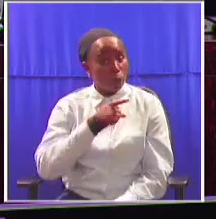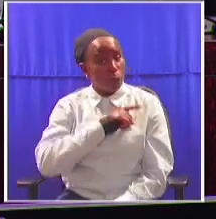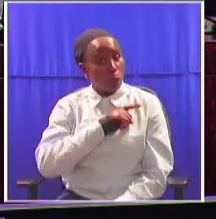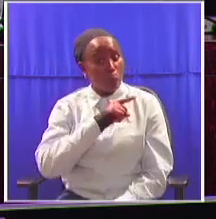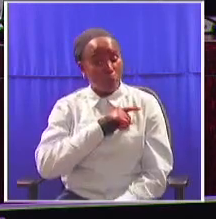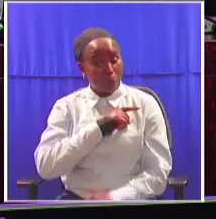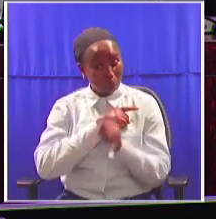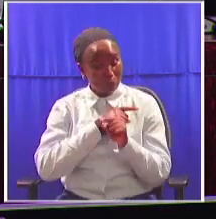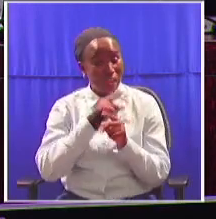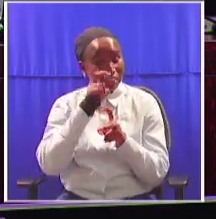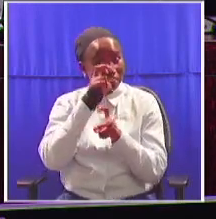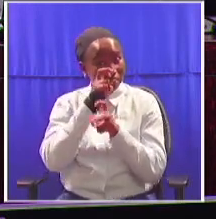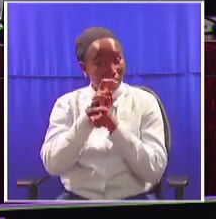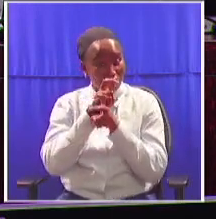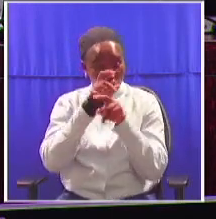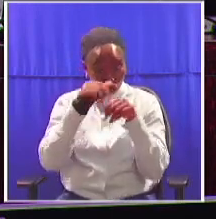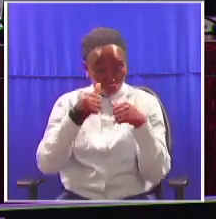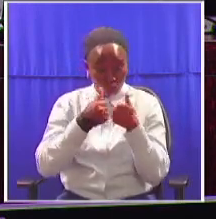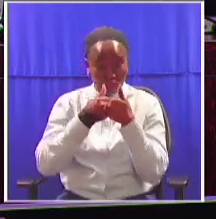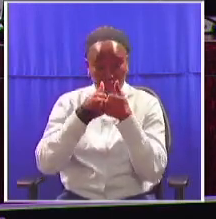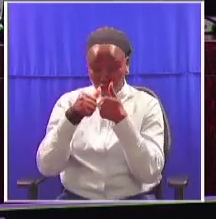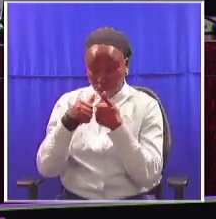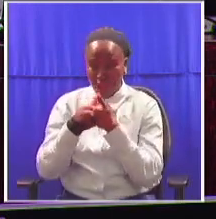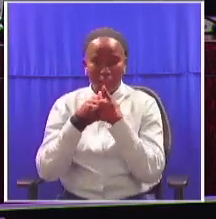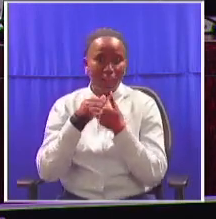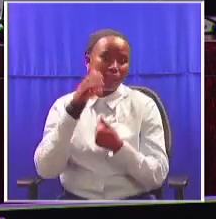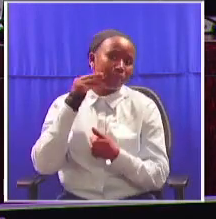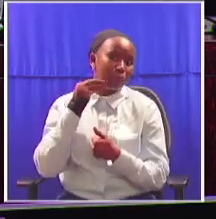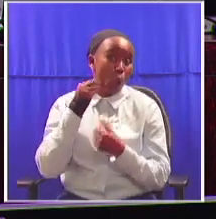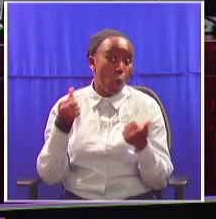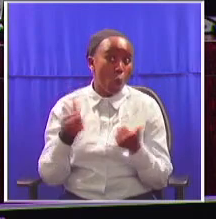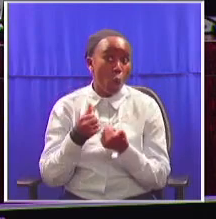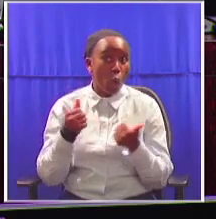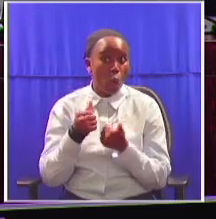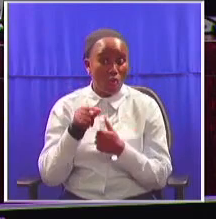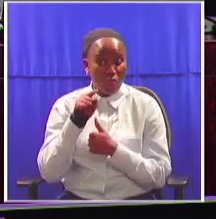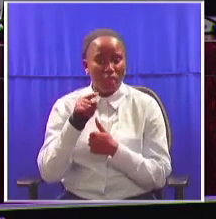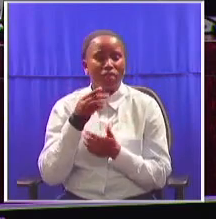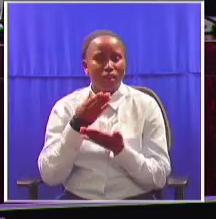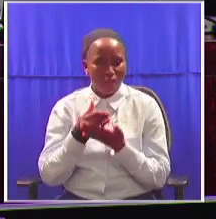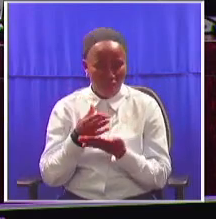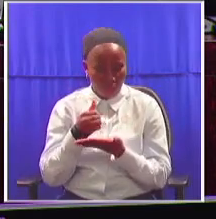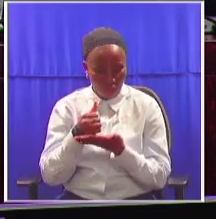difficulties and challenges will be no different.